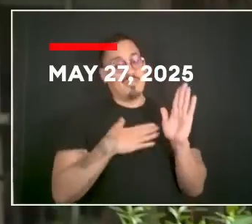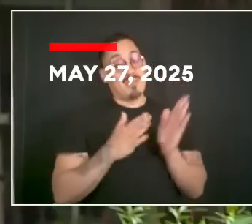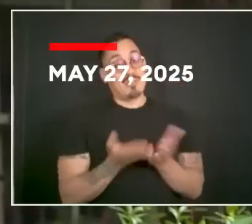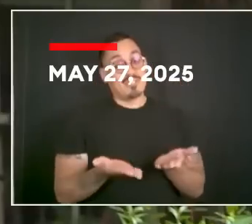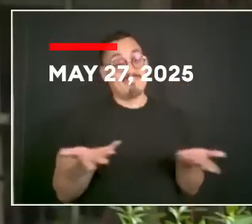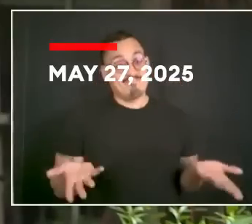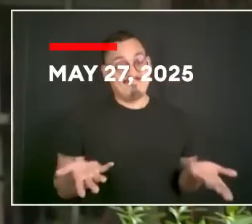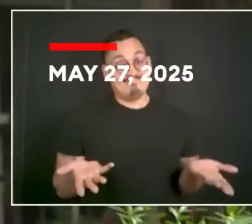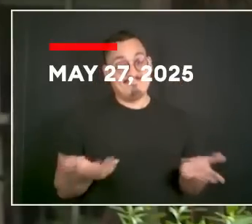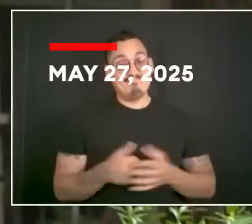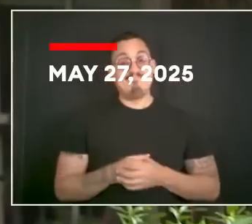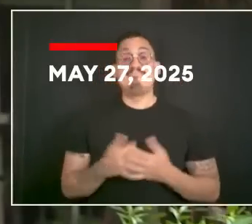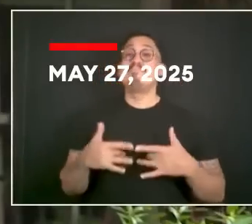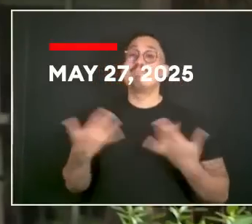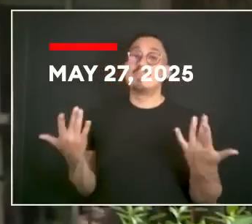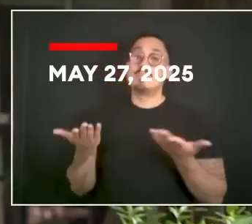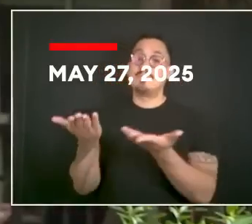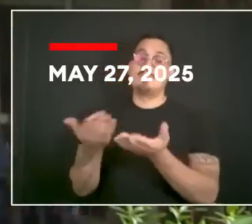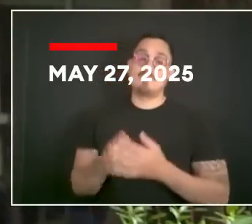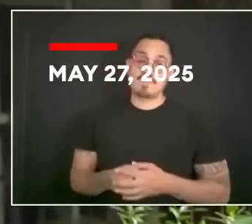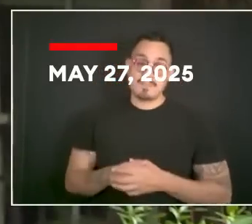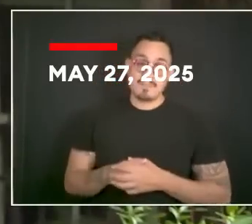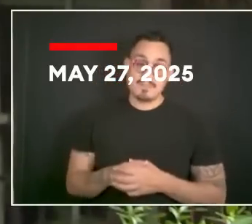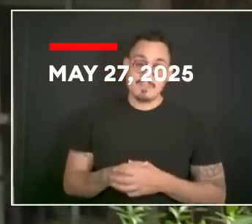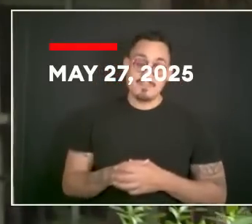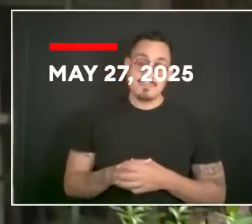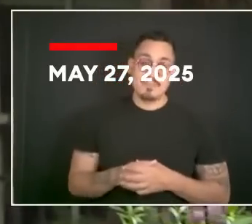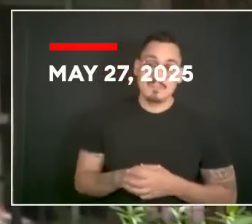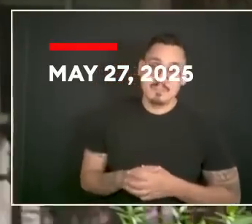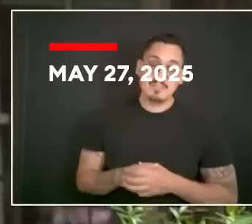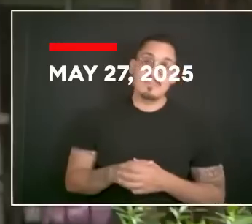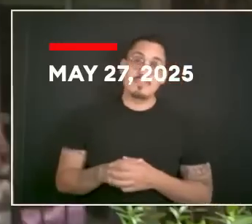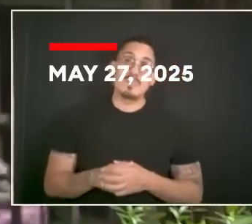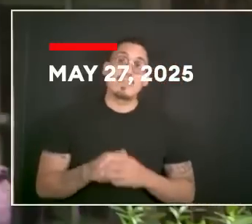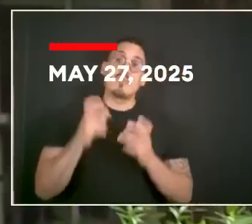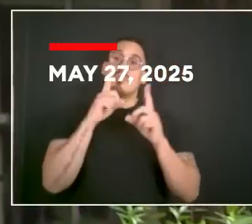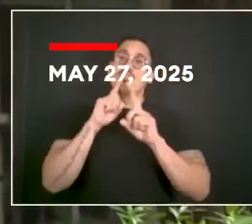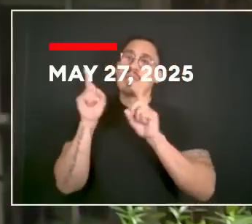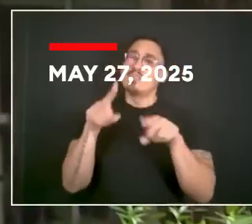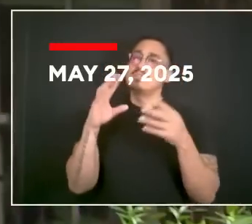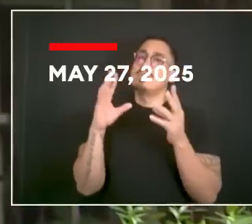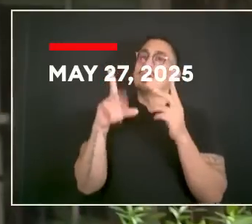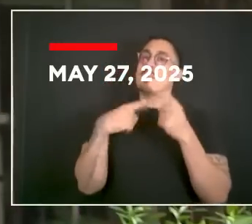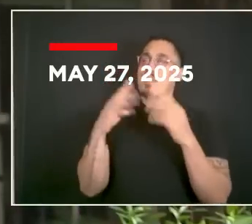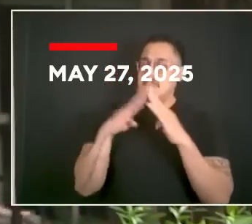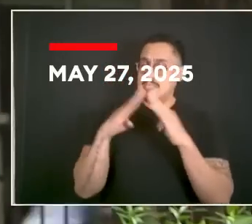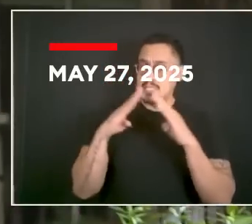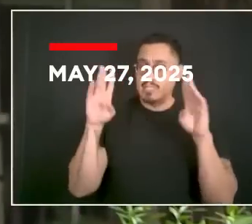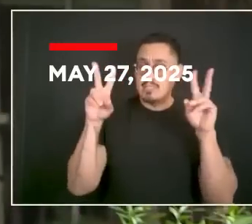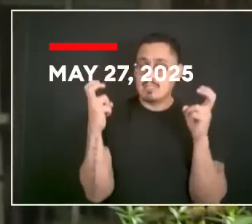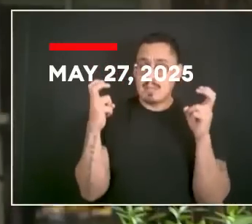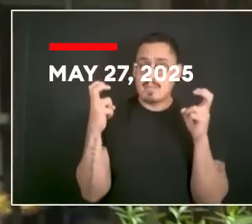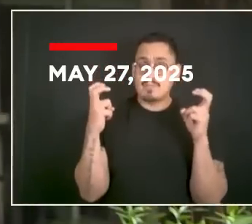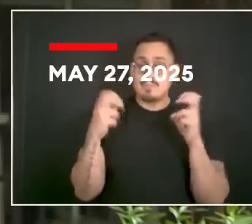What's happening? How you? Good to see you. So I want to get your reaction to a very city topic. This morning, and it's also current, this morning